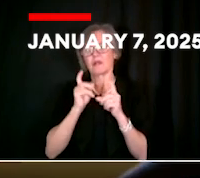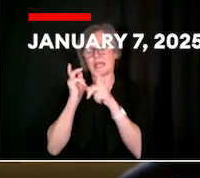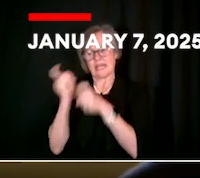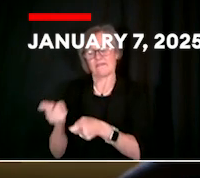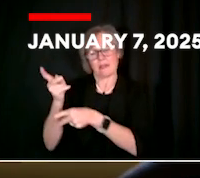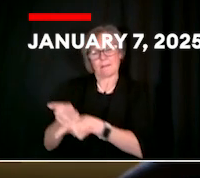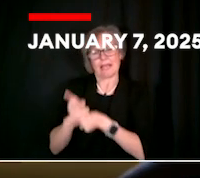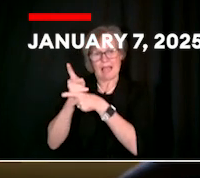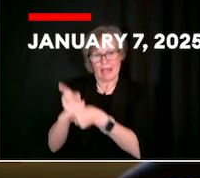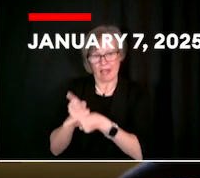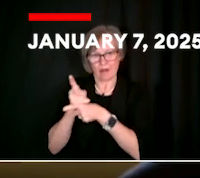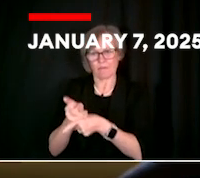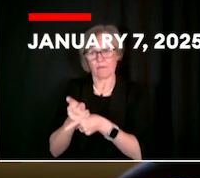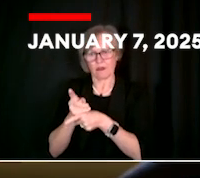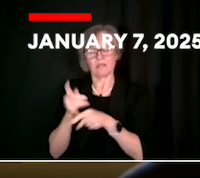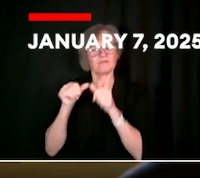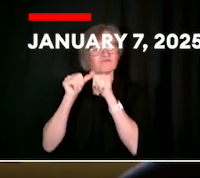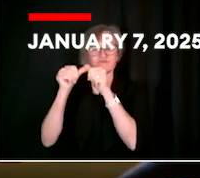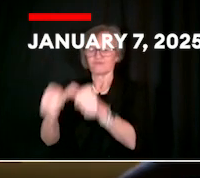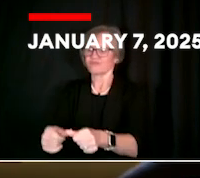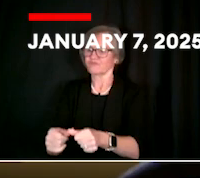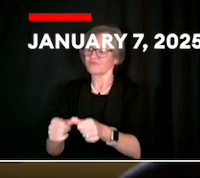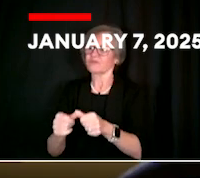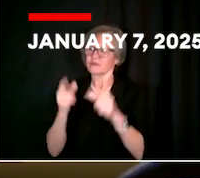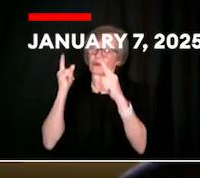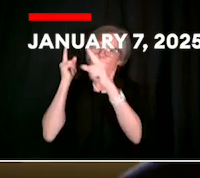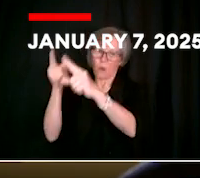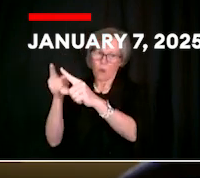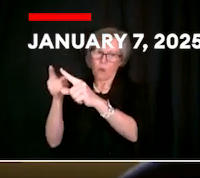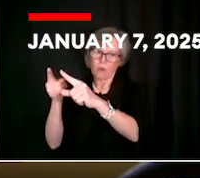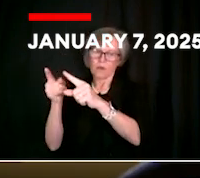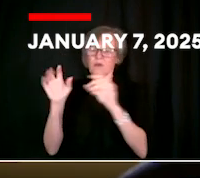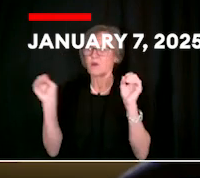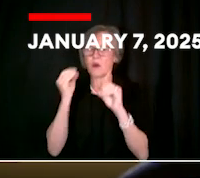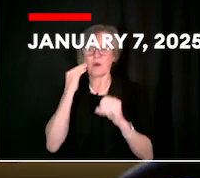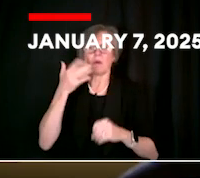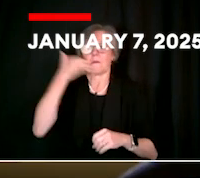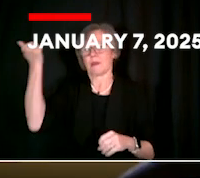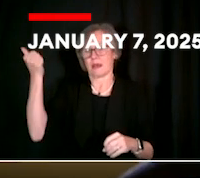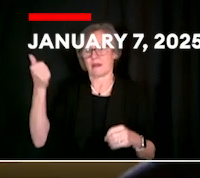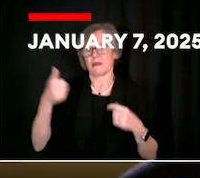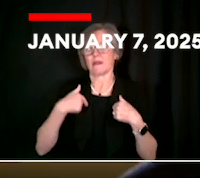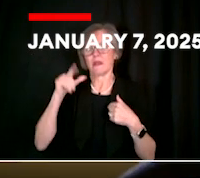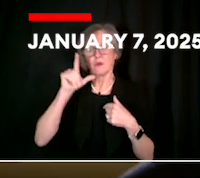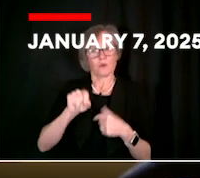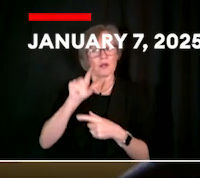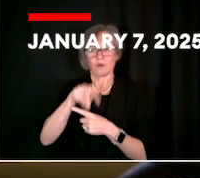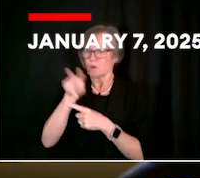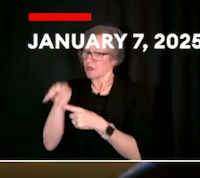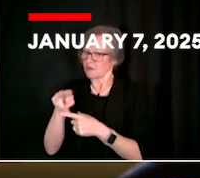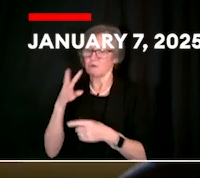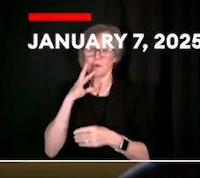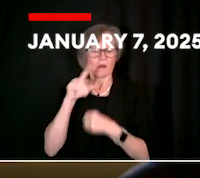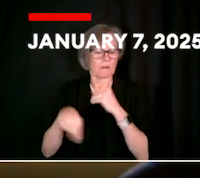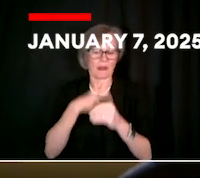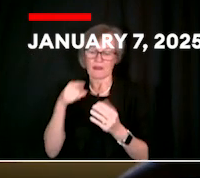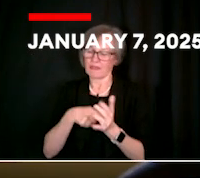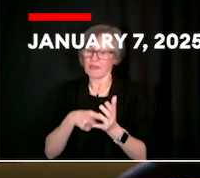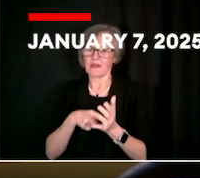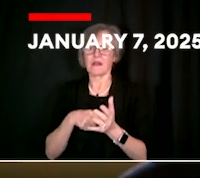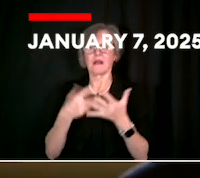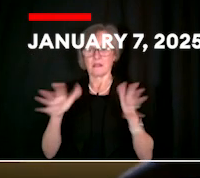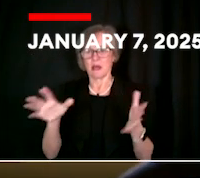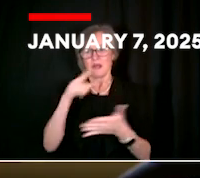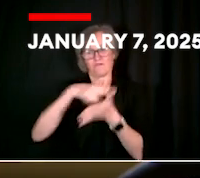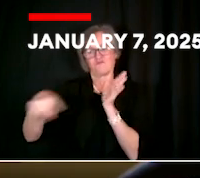it's a long-standing pursuit, and no one knows it better. 2022, when I talked about this, we received a lot of